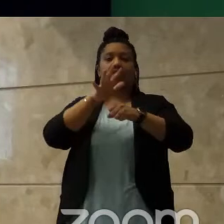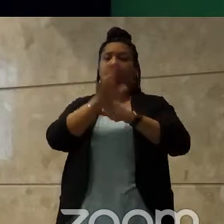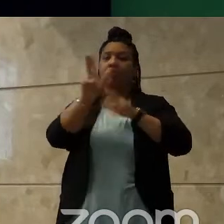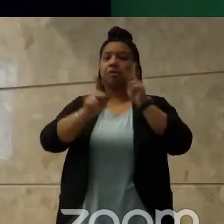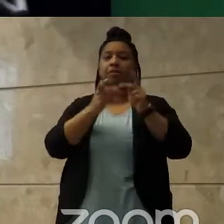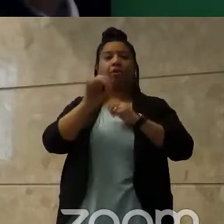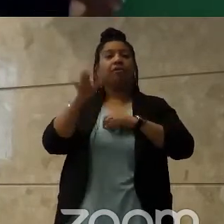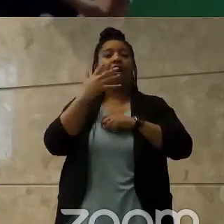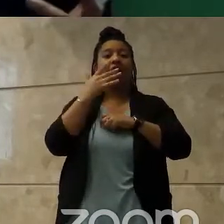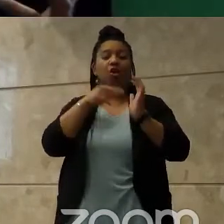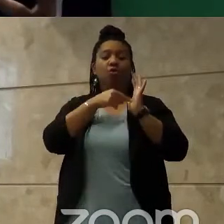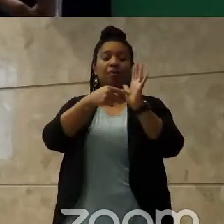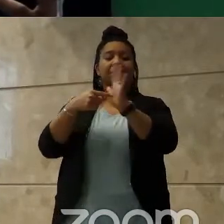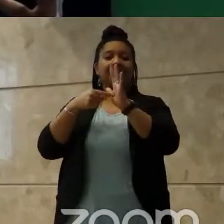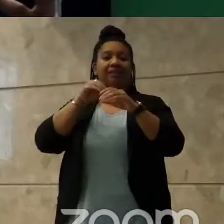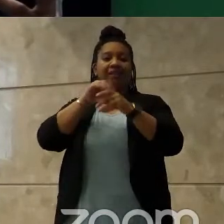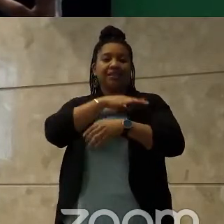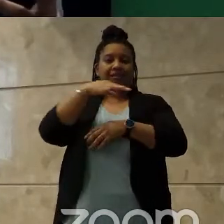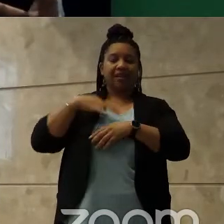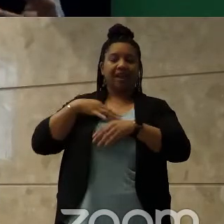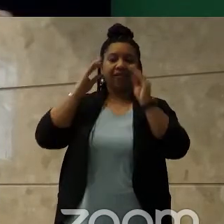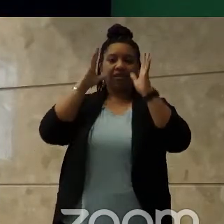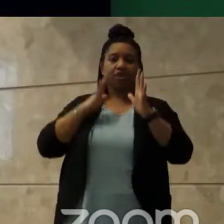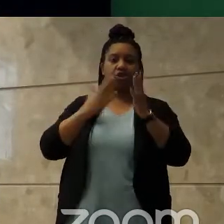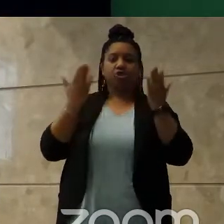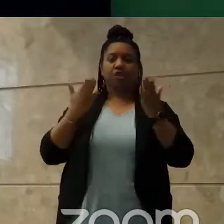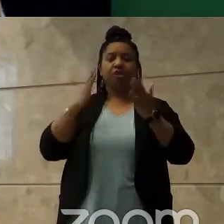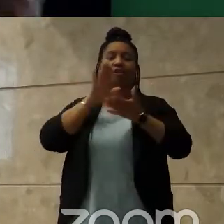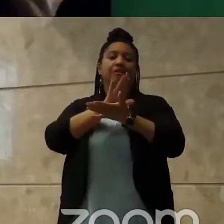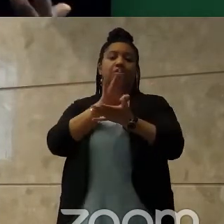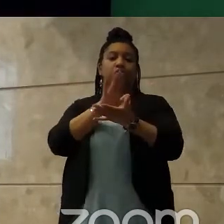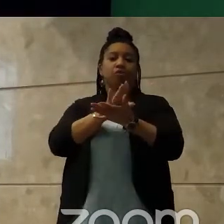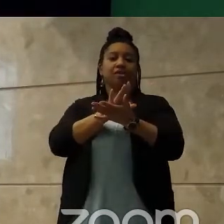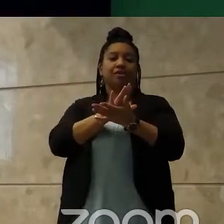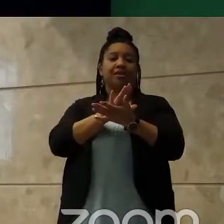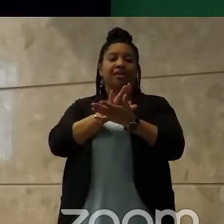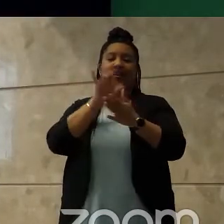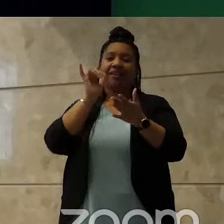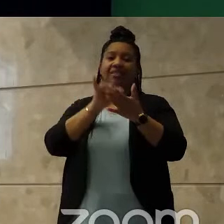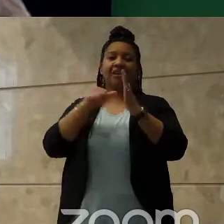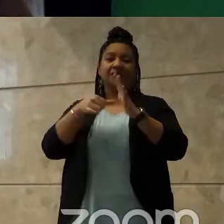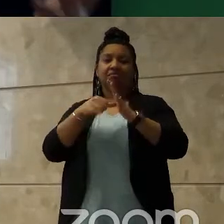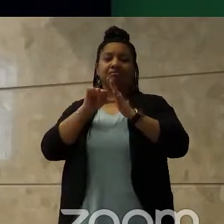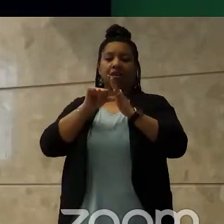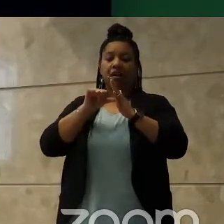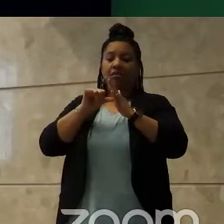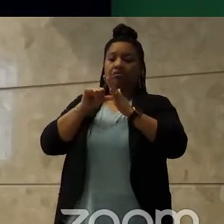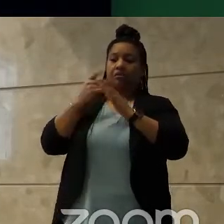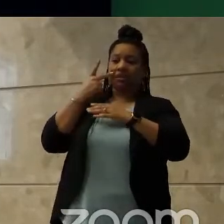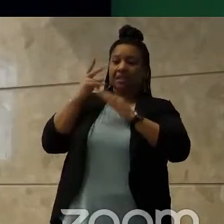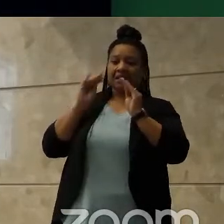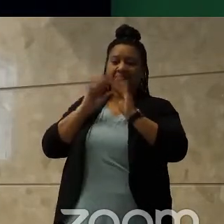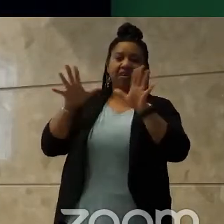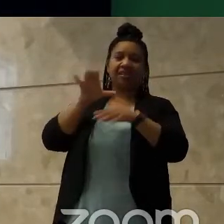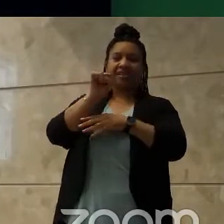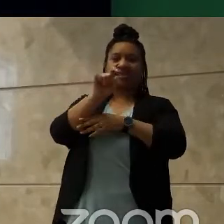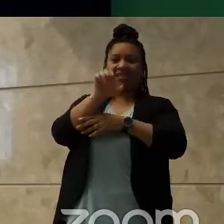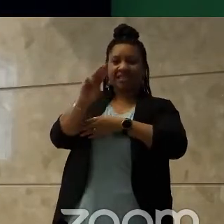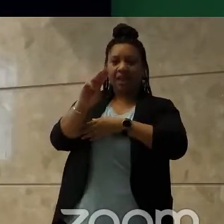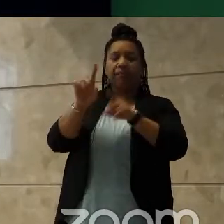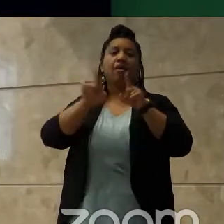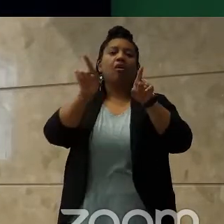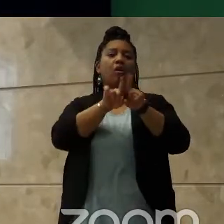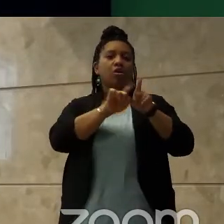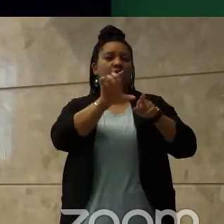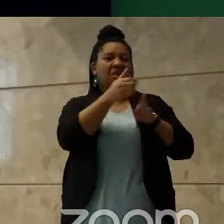in the faculties of our institutions. And that's most pronounced in STEM, although it's true in a lot of other